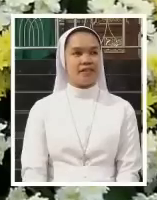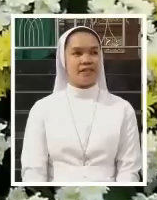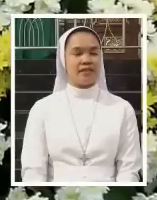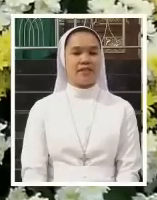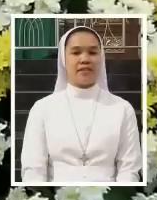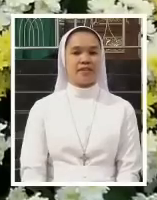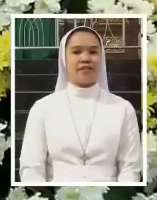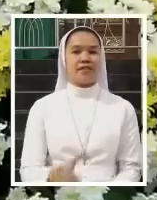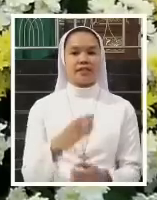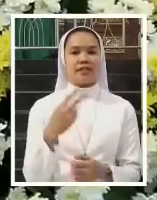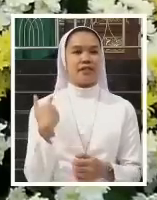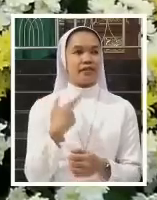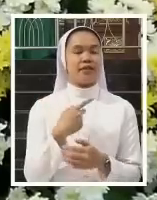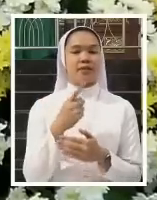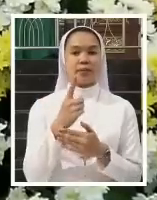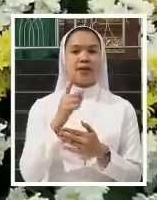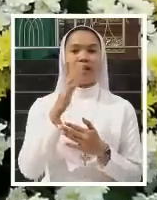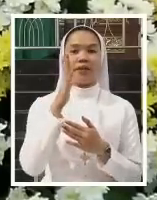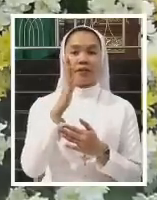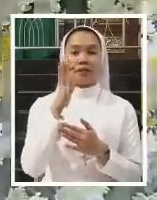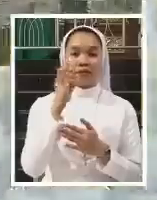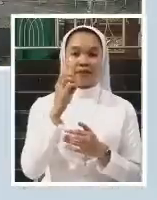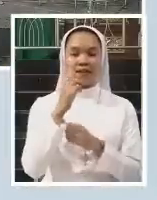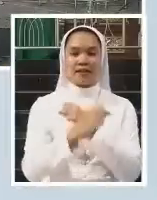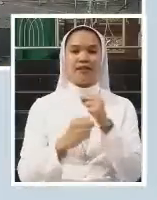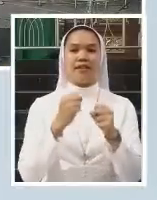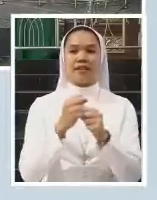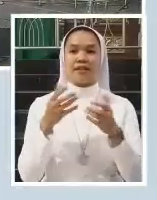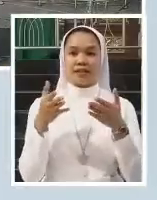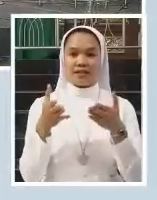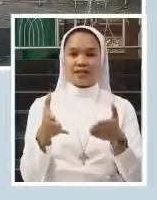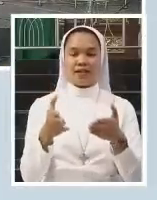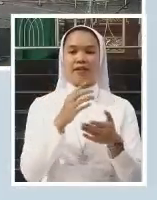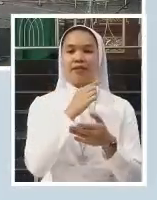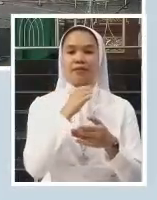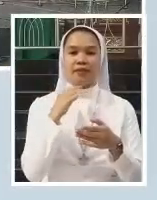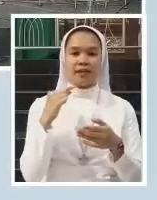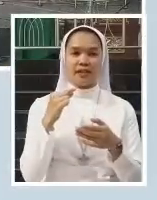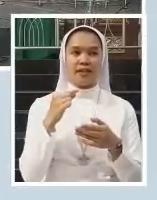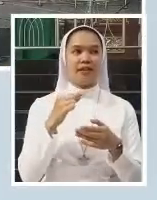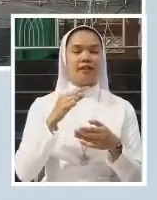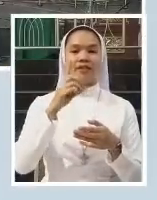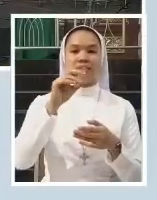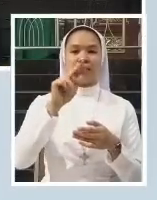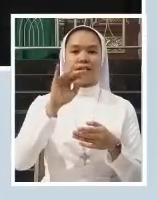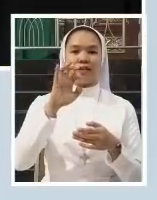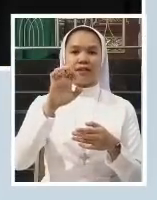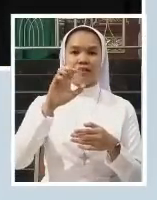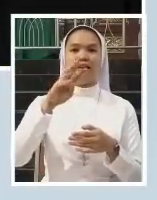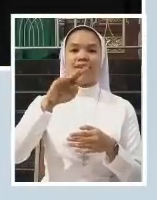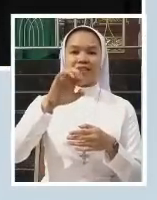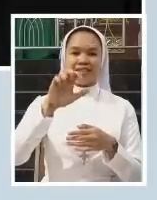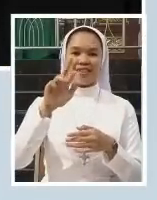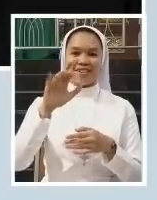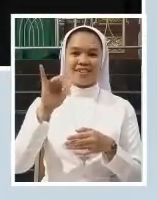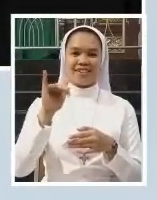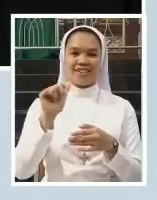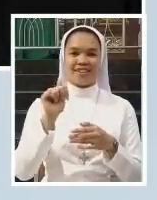And we have also one golden jubilarian this year, Reverend Father Danilo